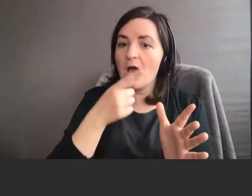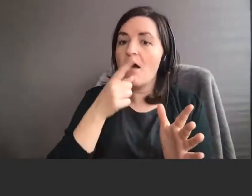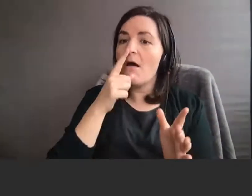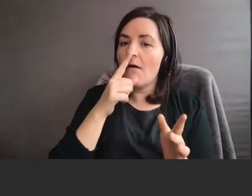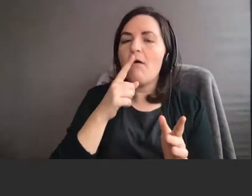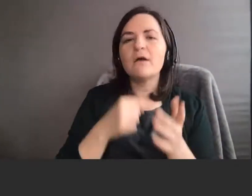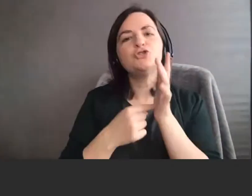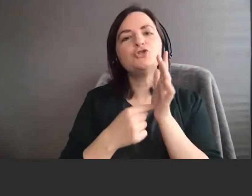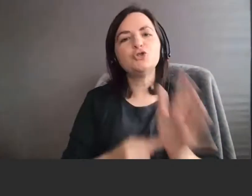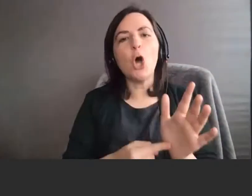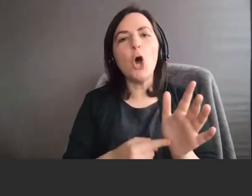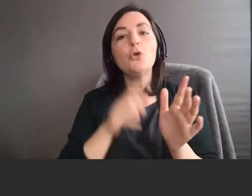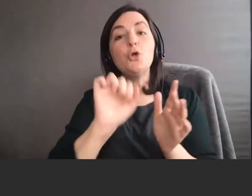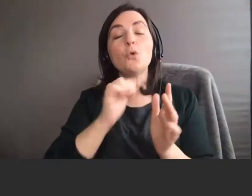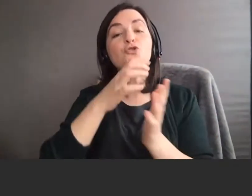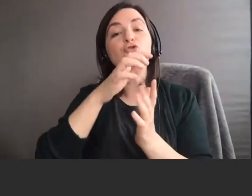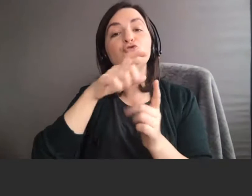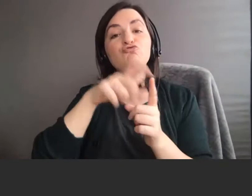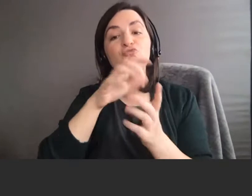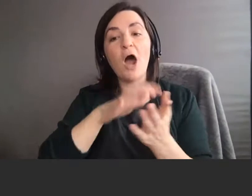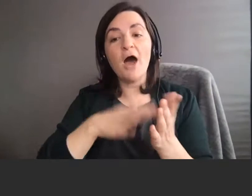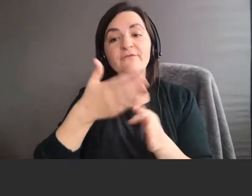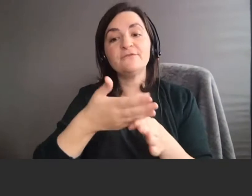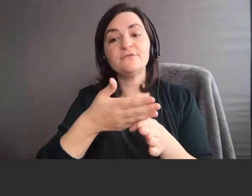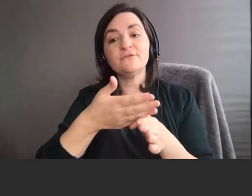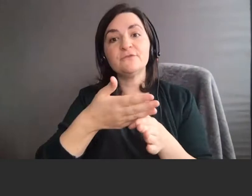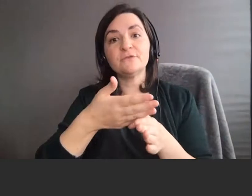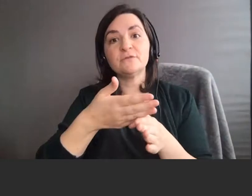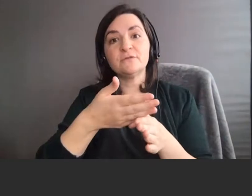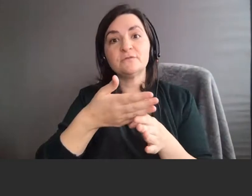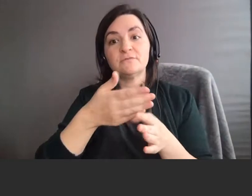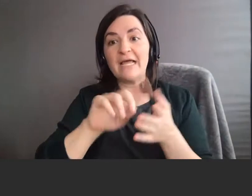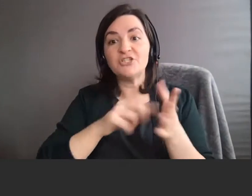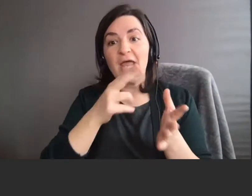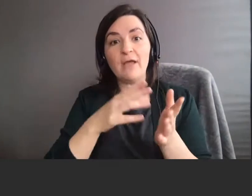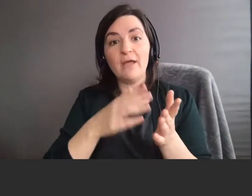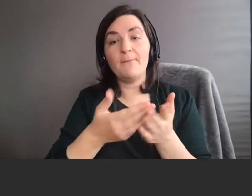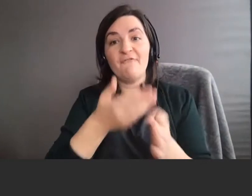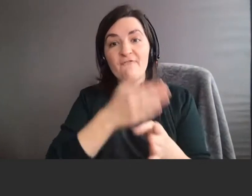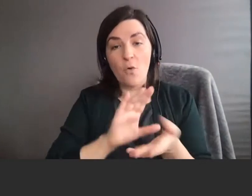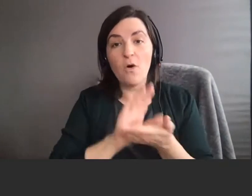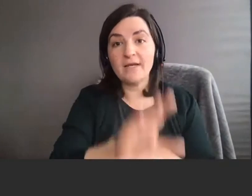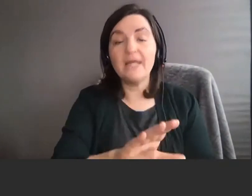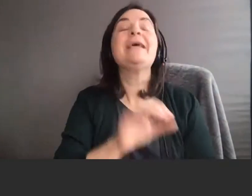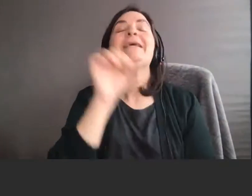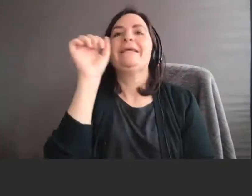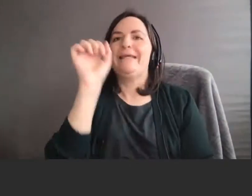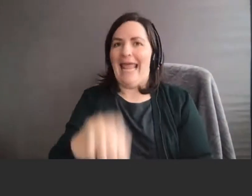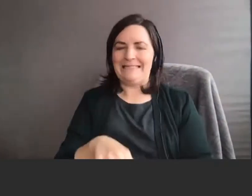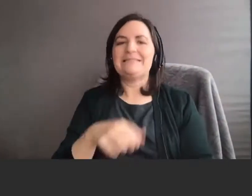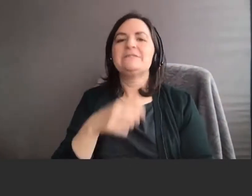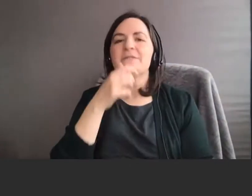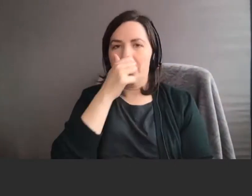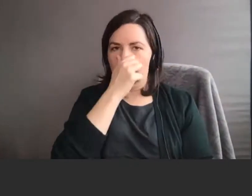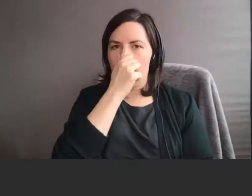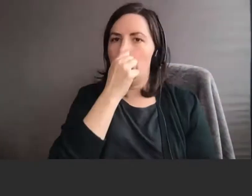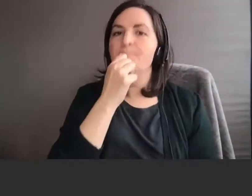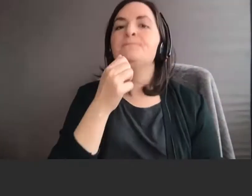what you'll do through this process is that your supervisor will look at